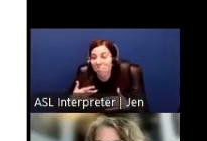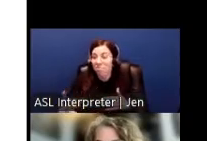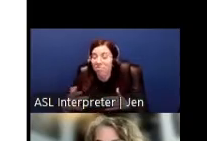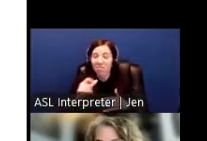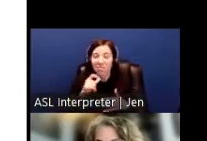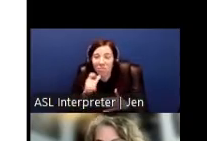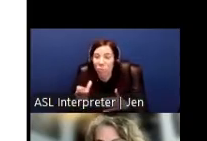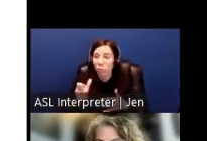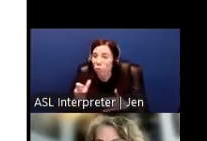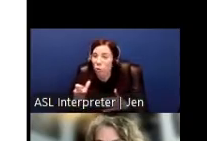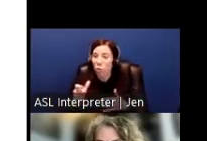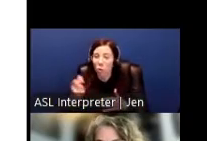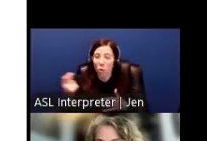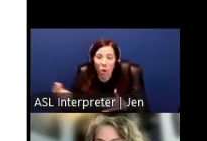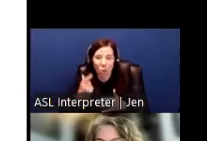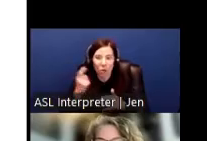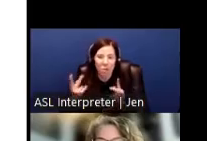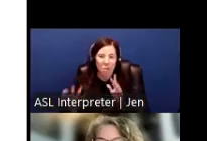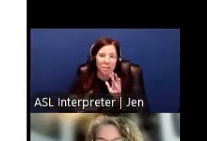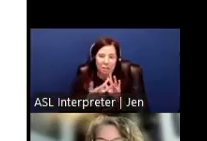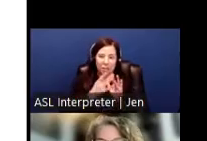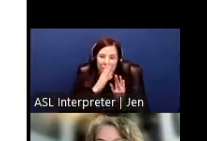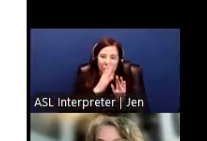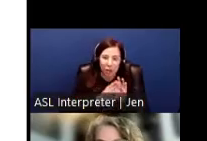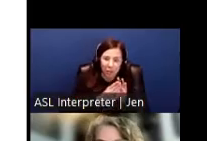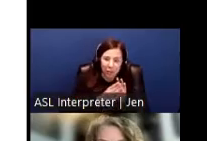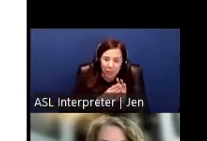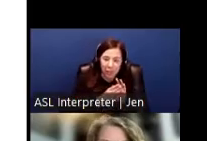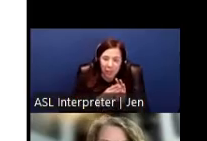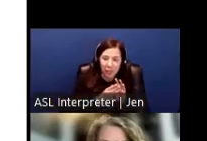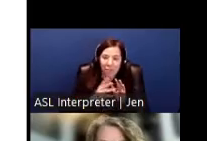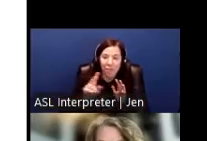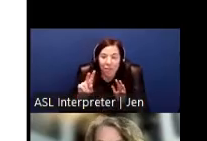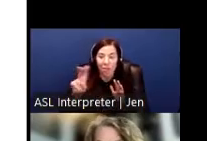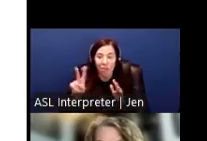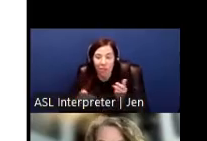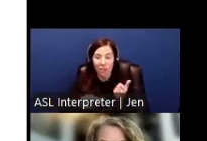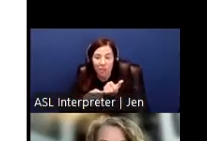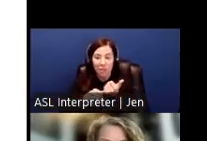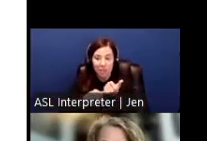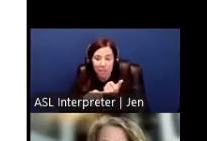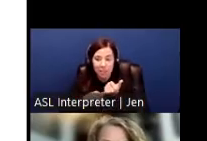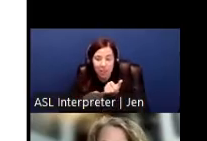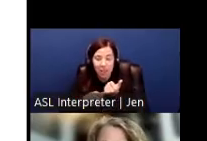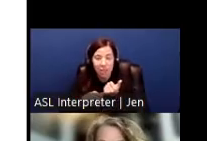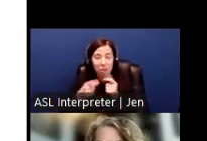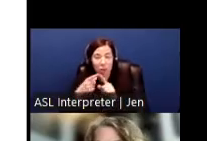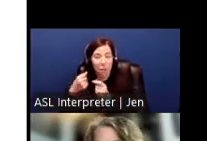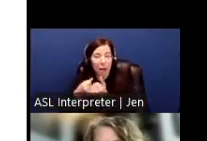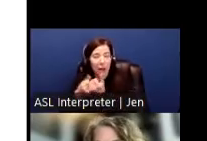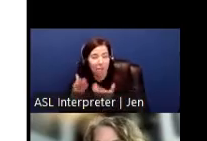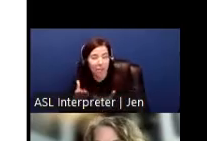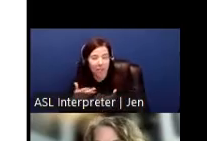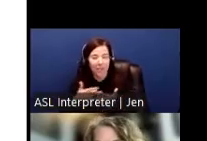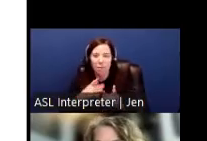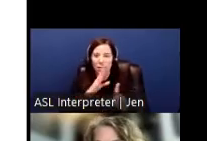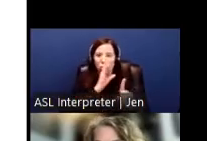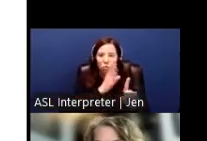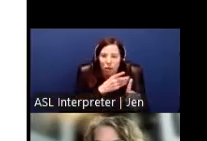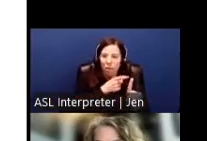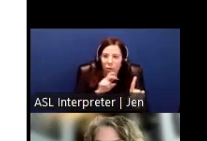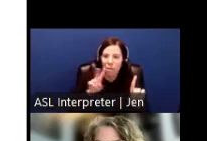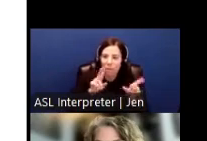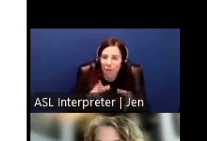necessarily have people reach out to us directly for victim assistance from the advocate side. It may be directly from a